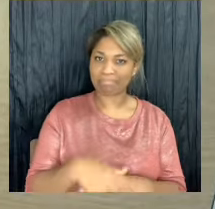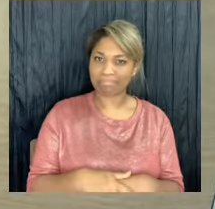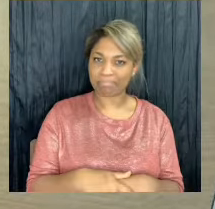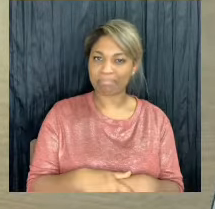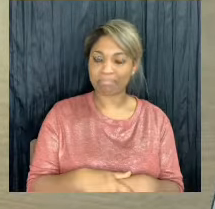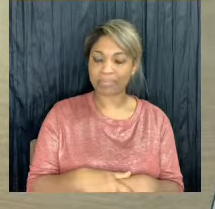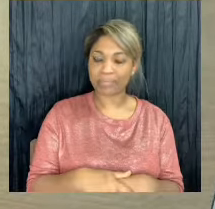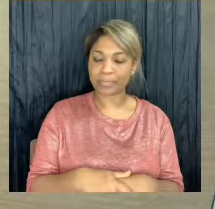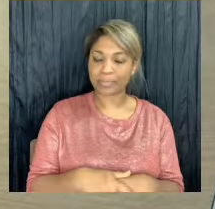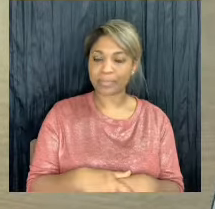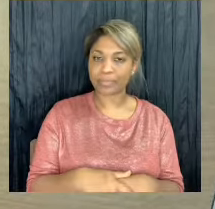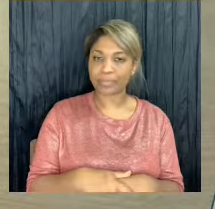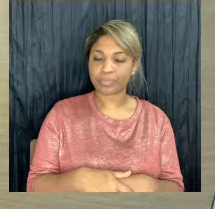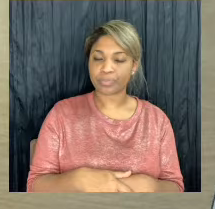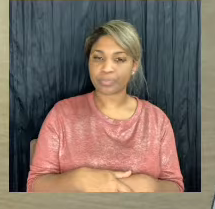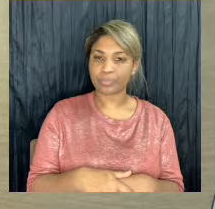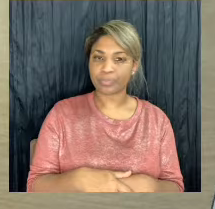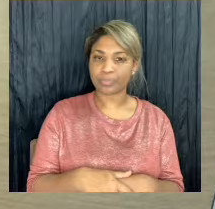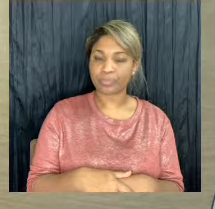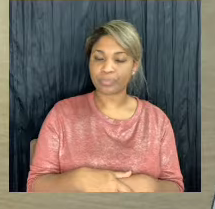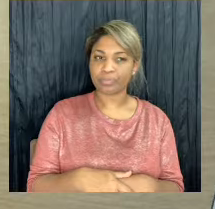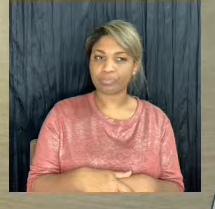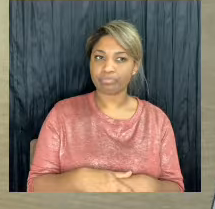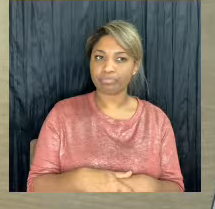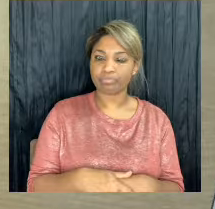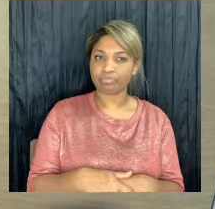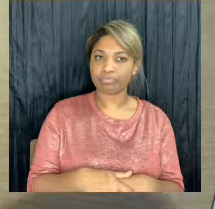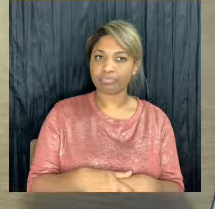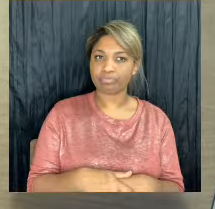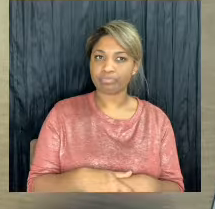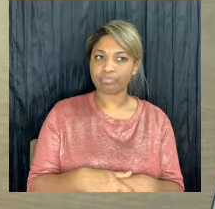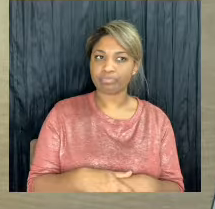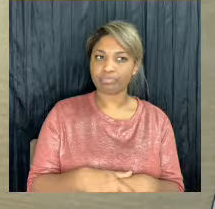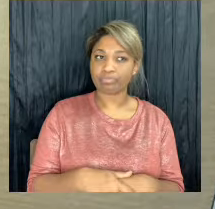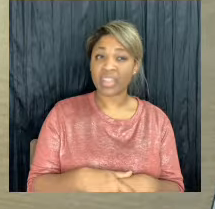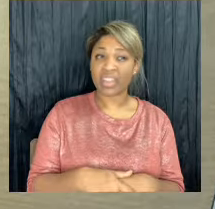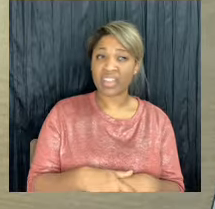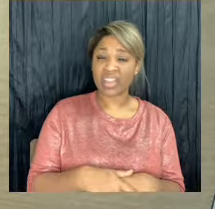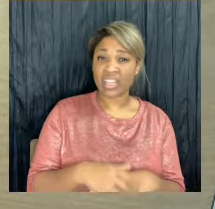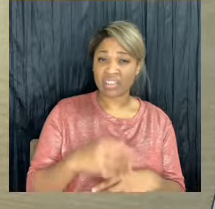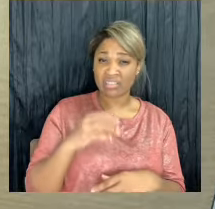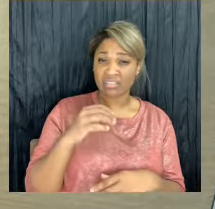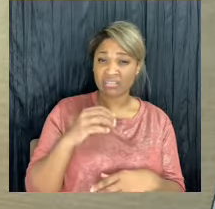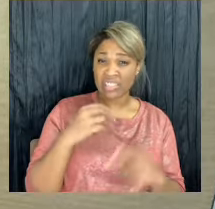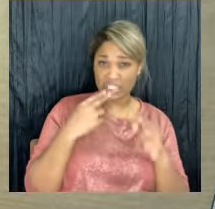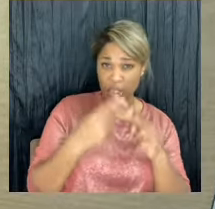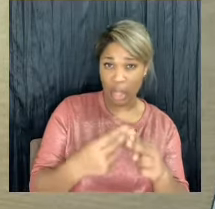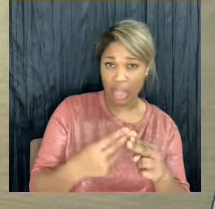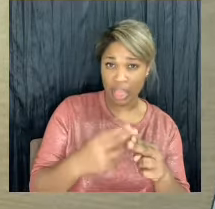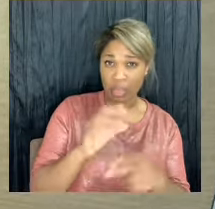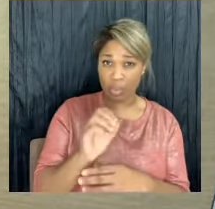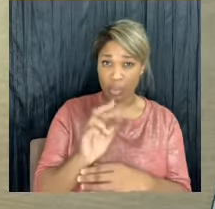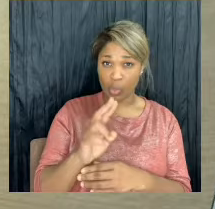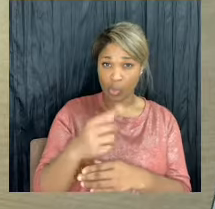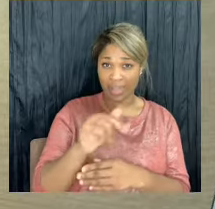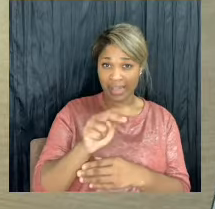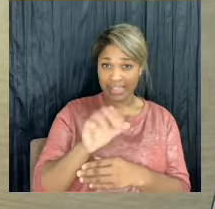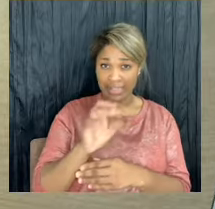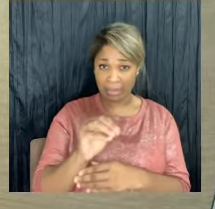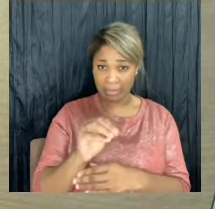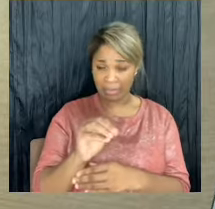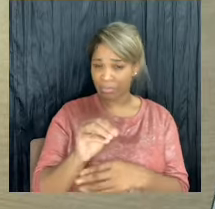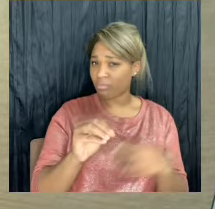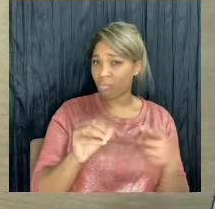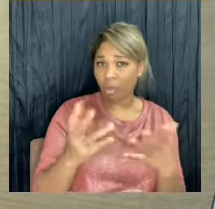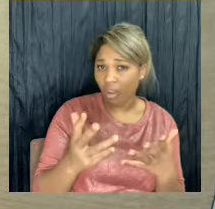In order to be defined as an organism, a living